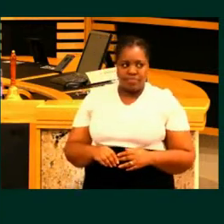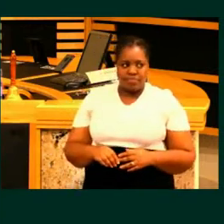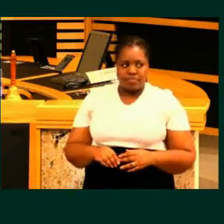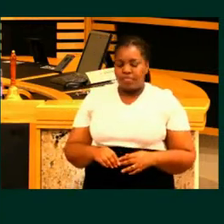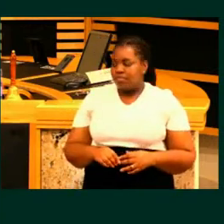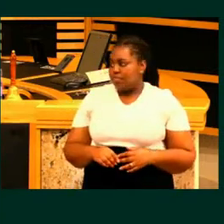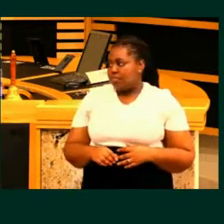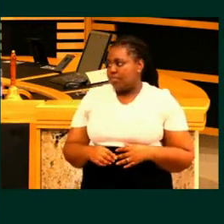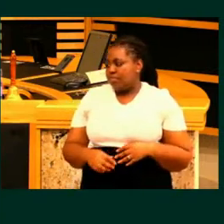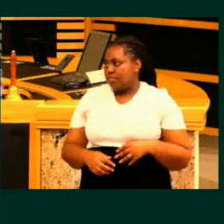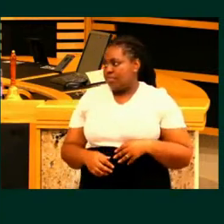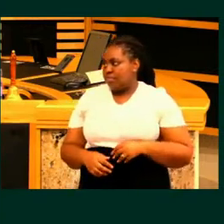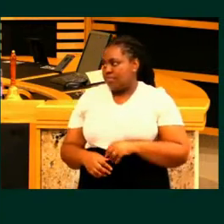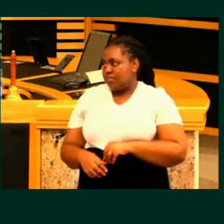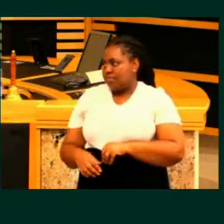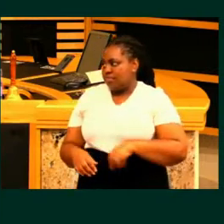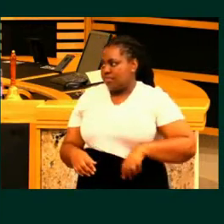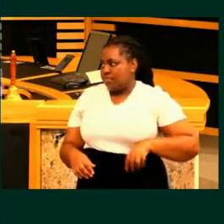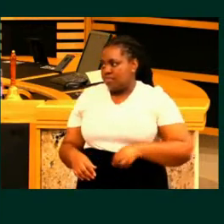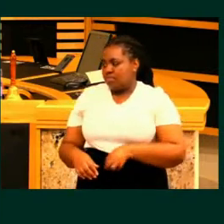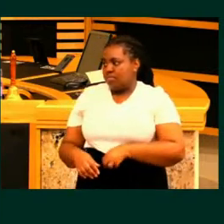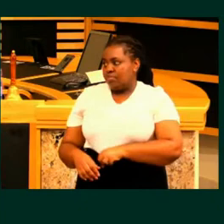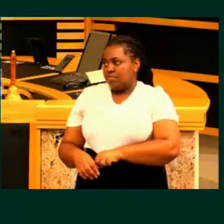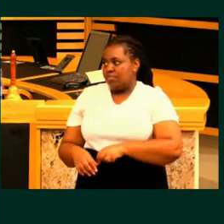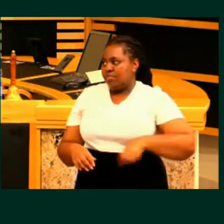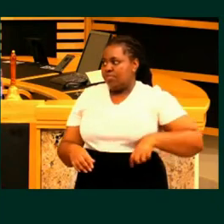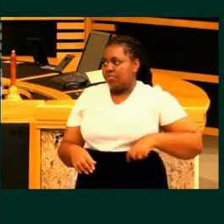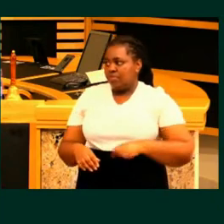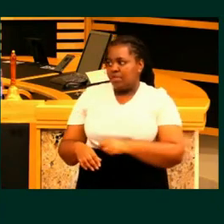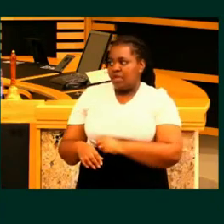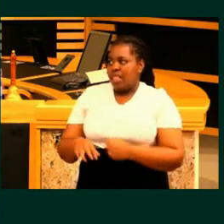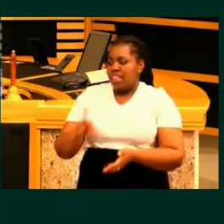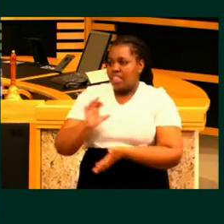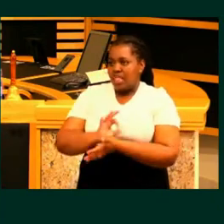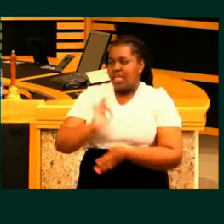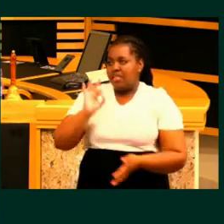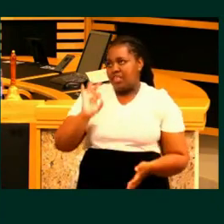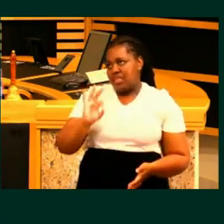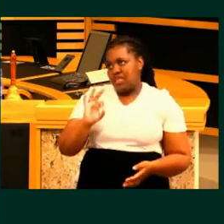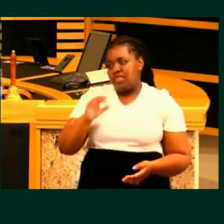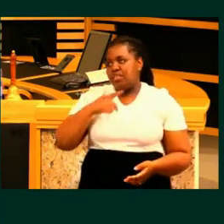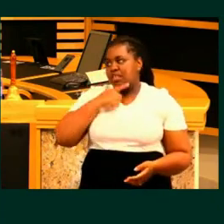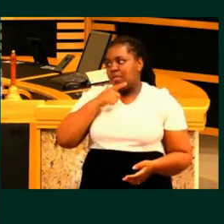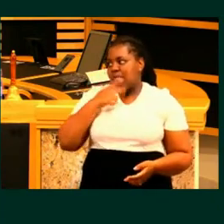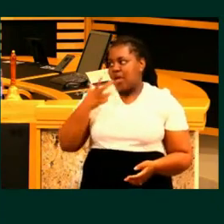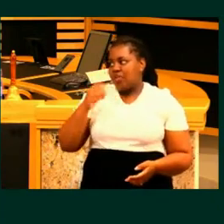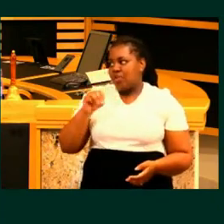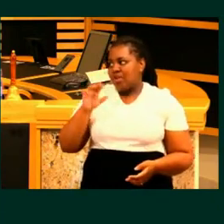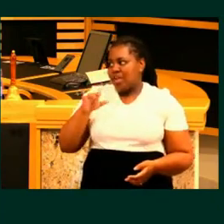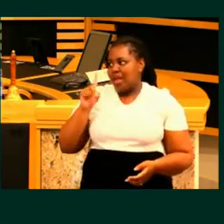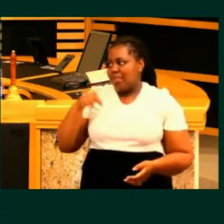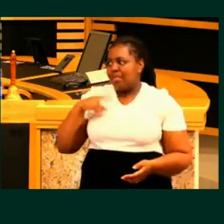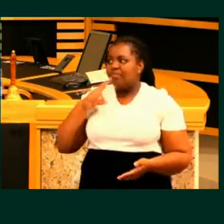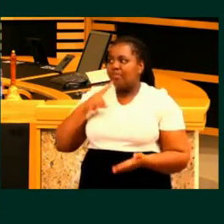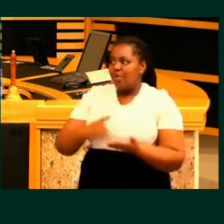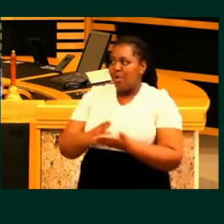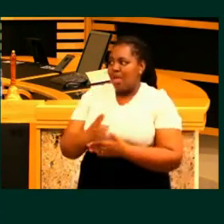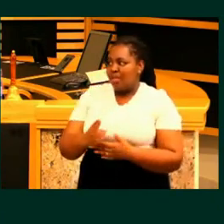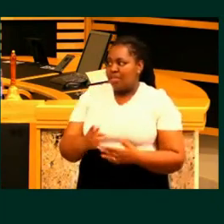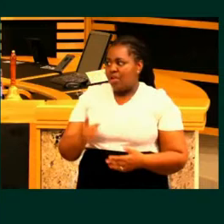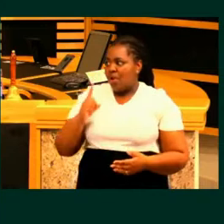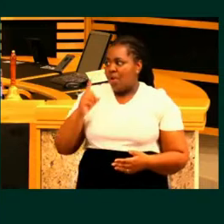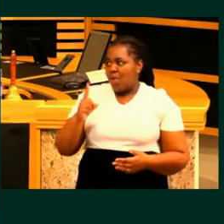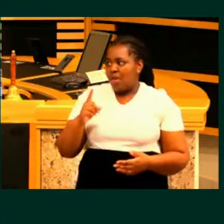agreed so on the 13th of December in in 2019 I must be honest was one of the